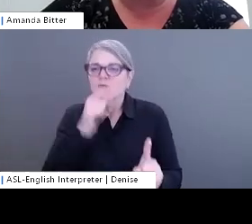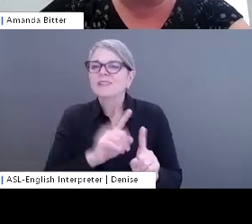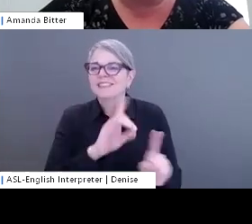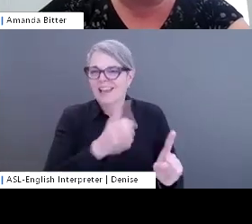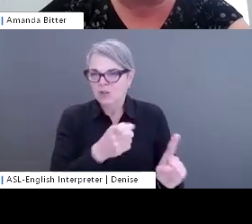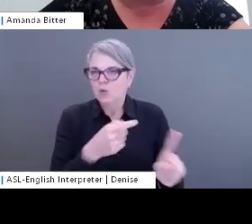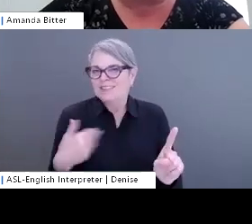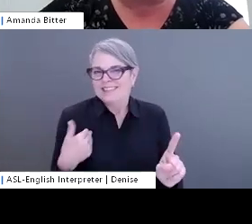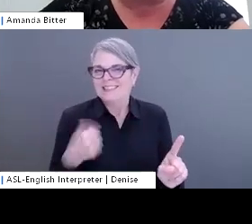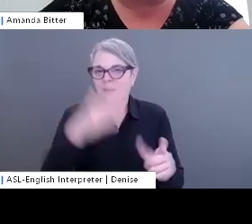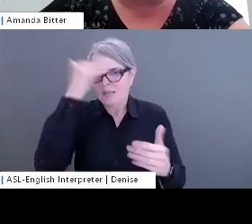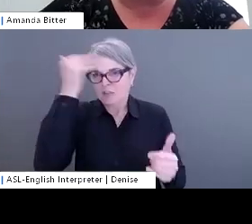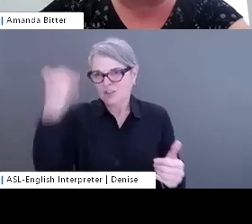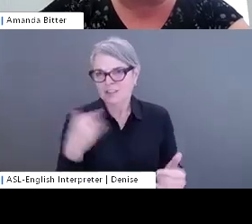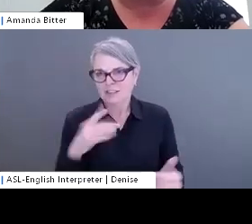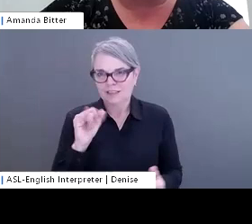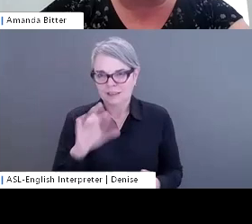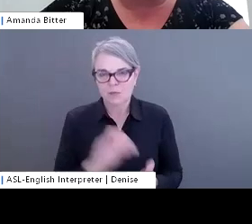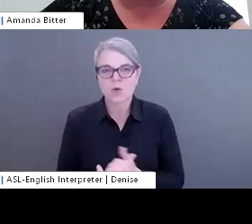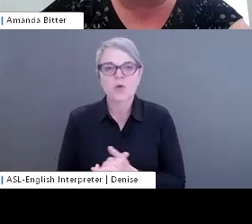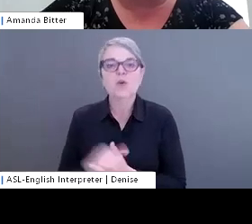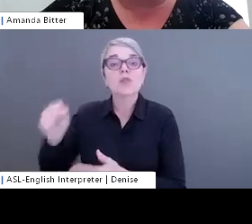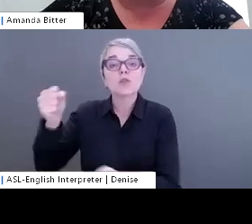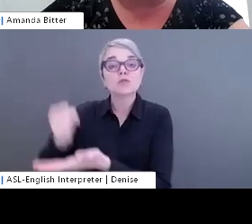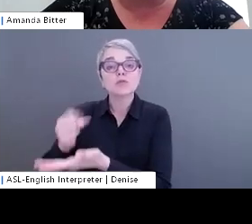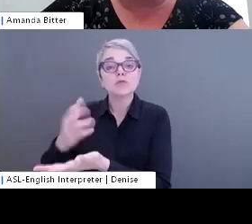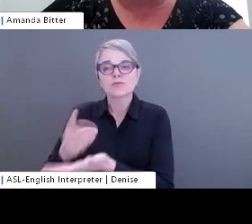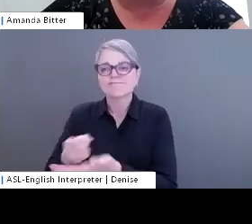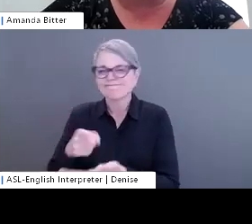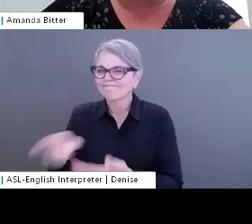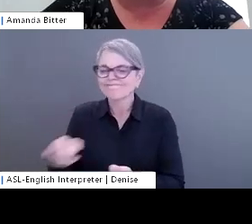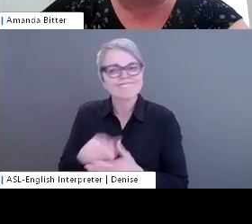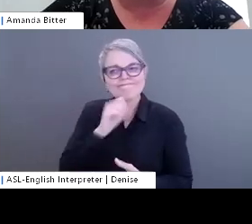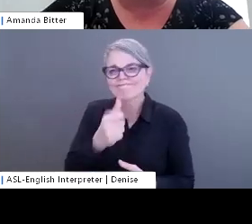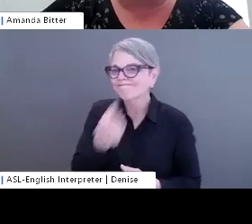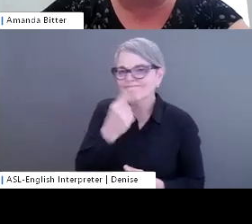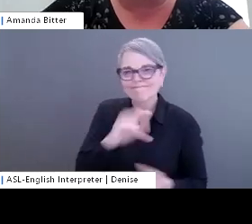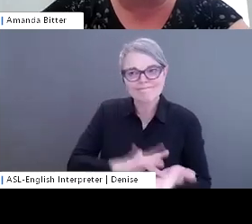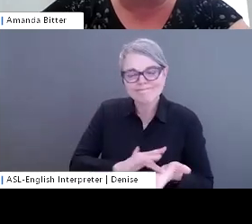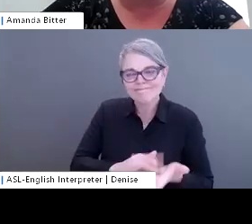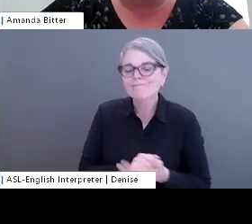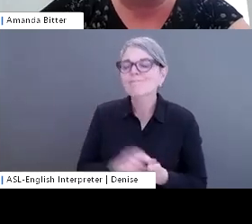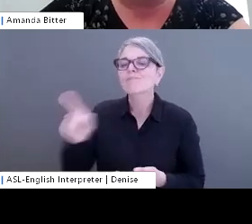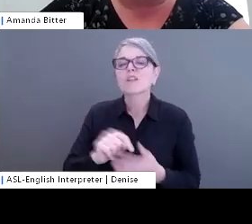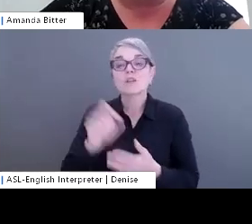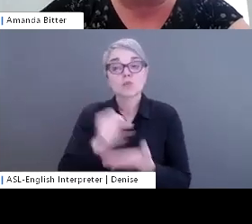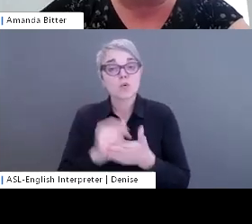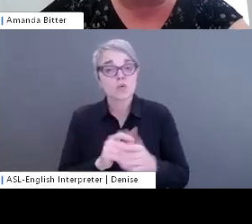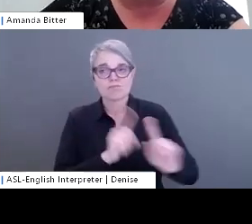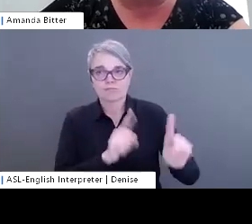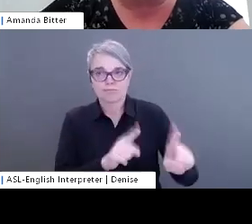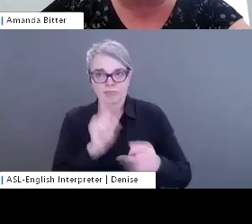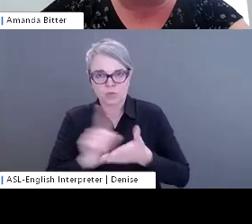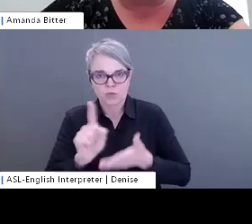diagnosed. The social worker advised him that she has not been taking her medications. The social worker came into the home once a week. Donald has